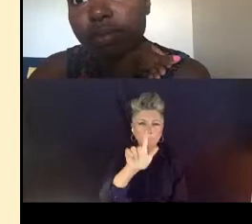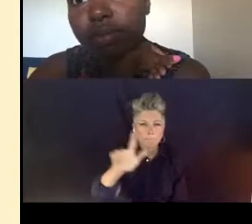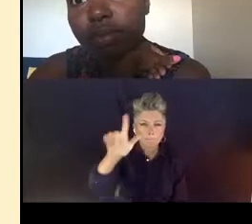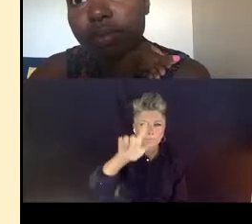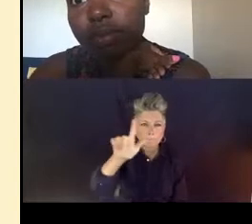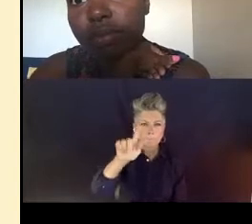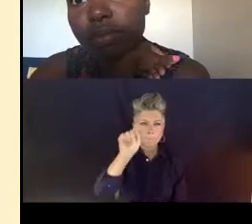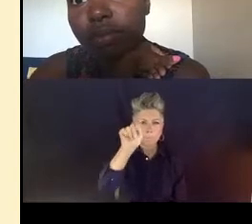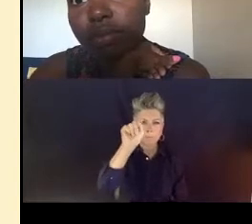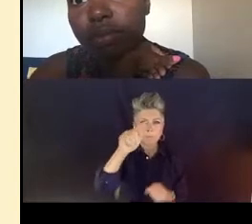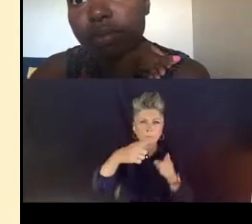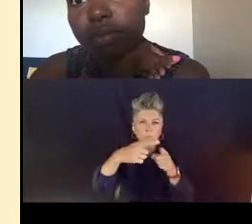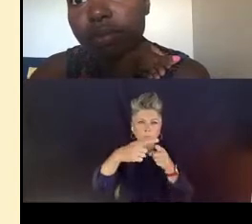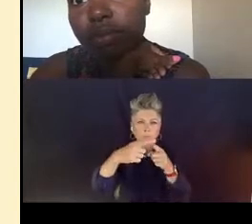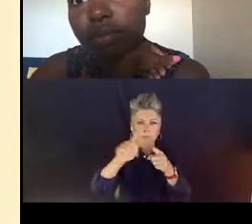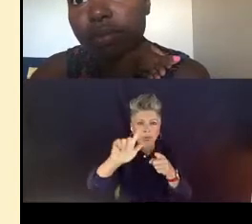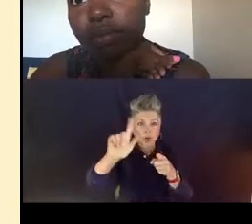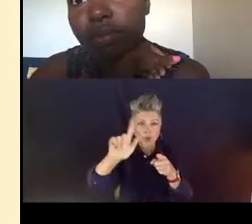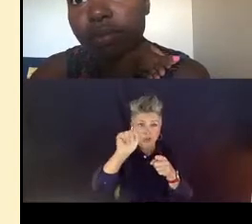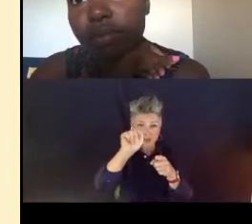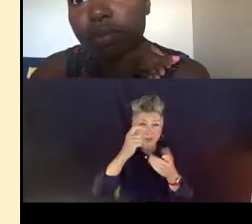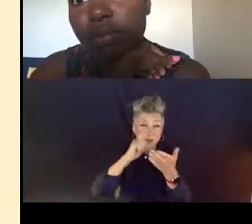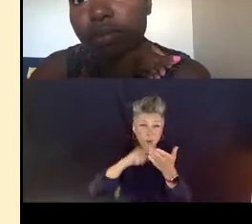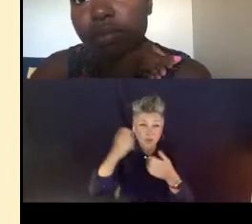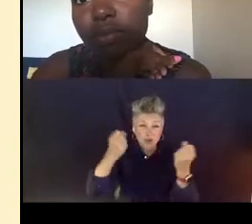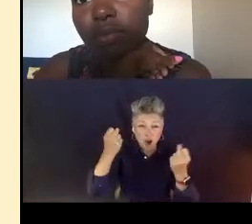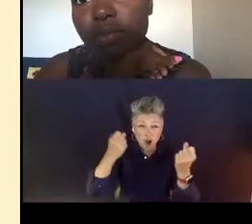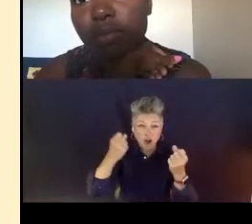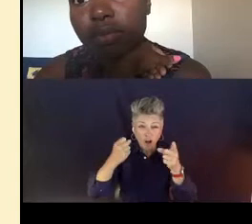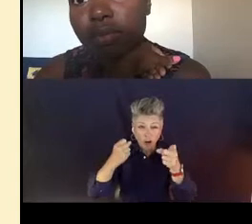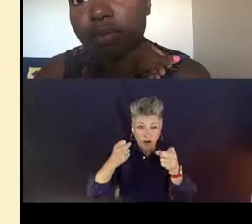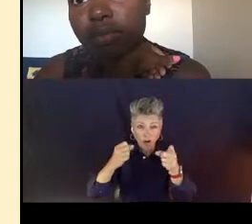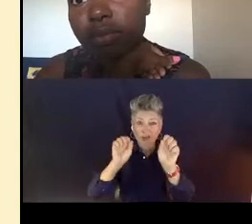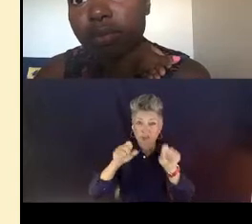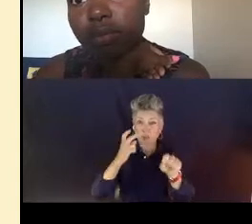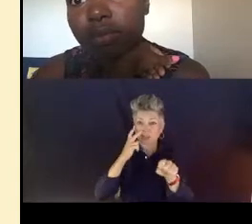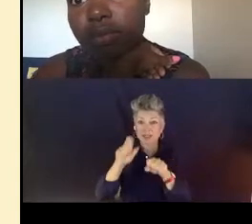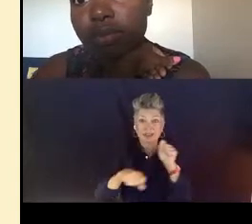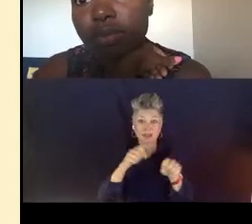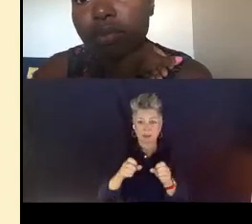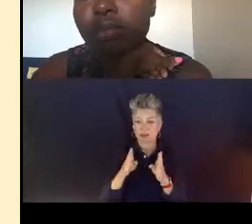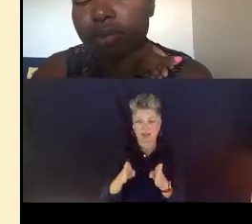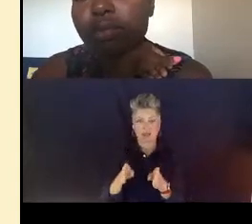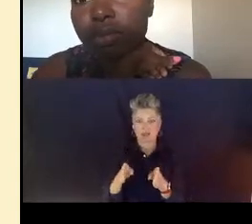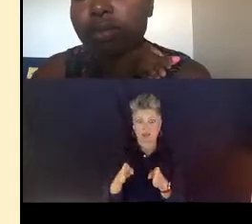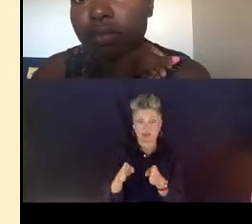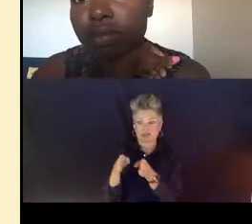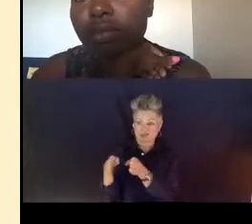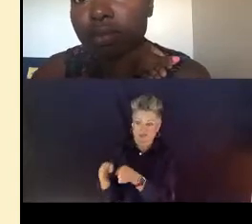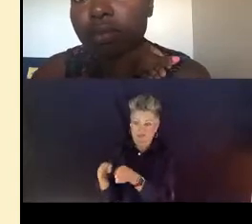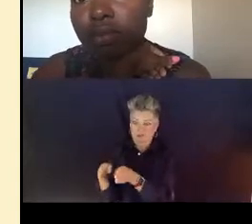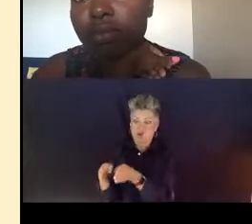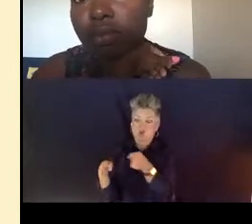like left-hand corner where my cursor is, there's a car. So you can see like the bike lanes are next to the traffic.